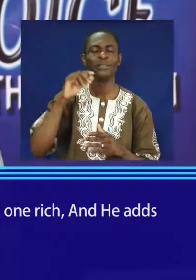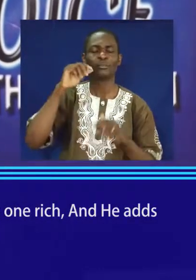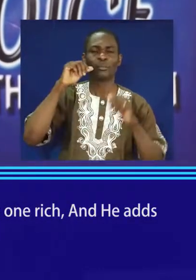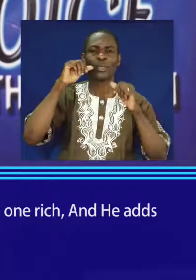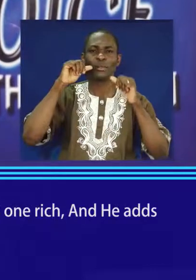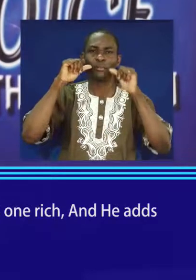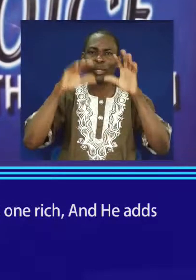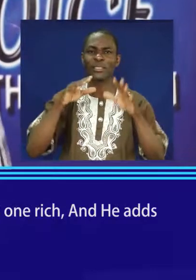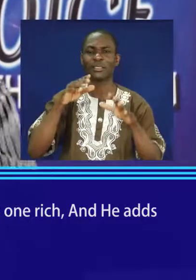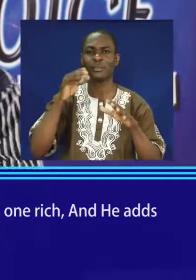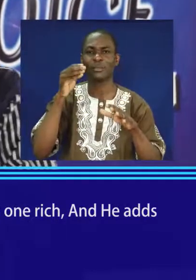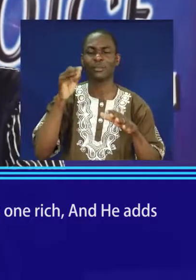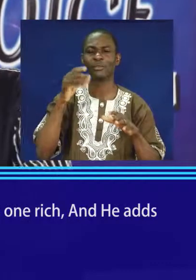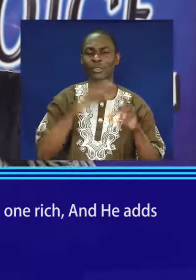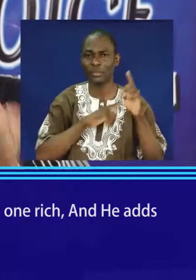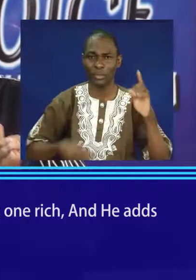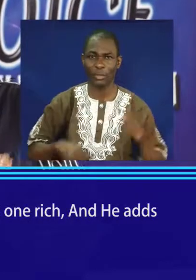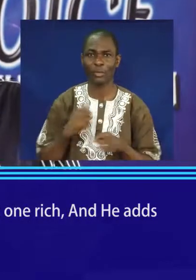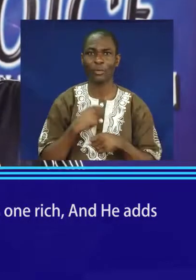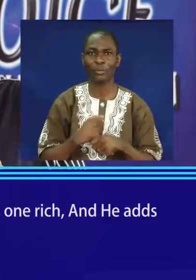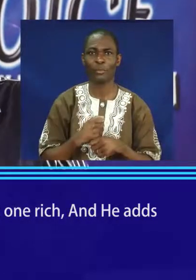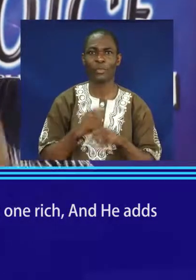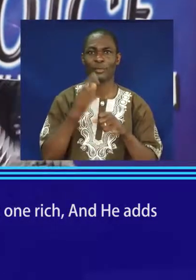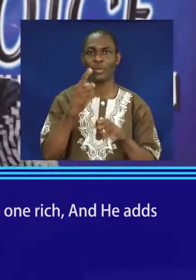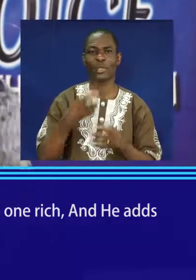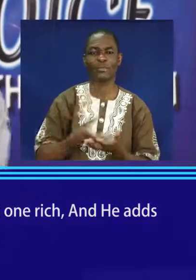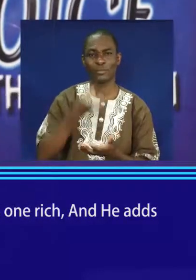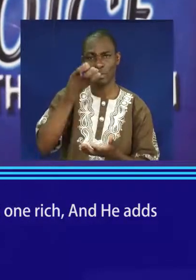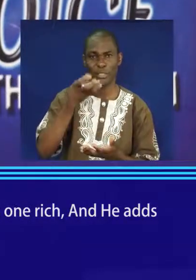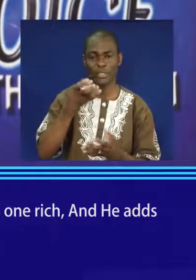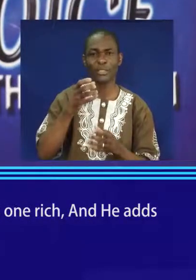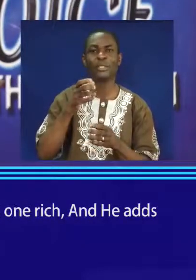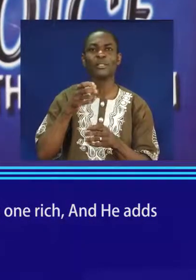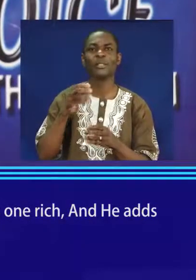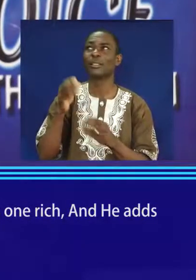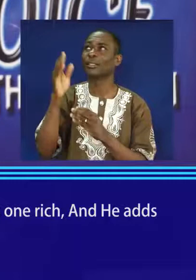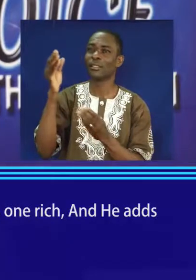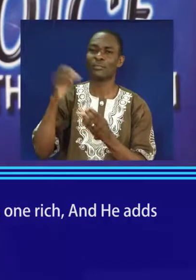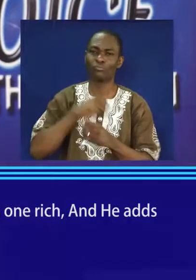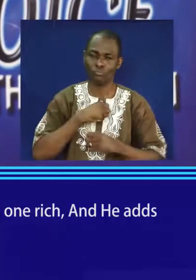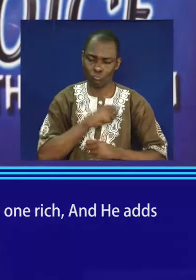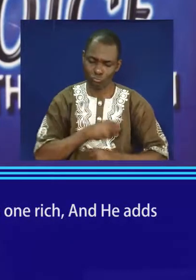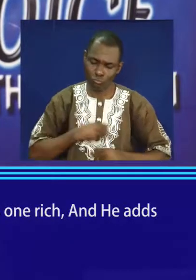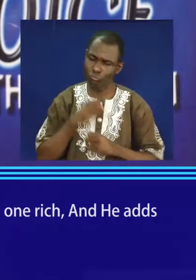four. Now, when you go to Shira, my year or the four, on far a rehusem biara, and my better